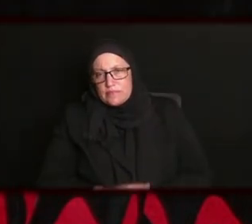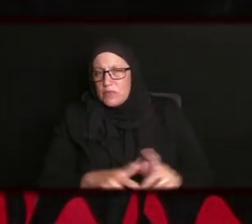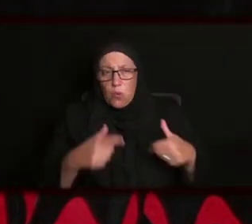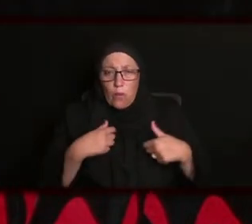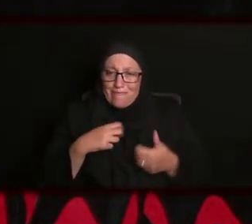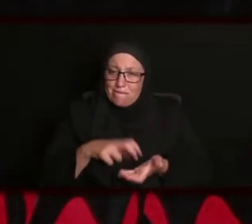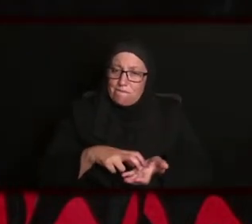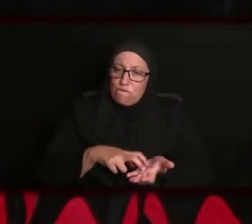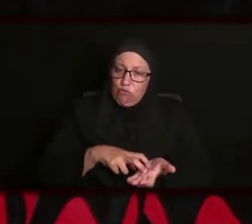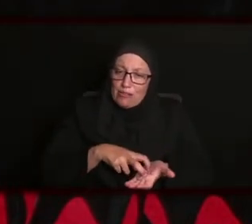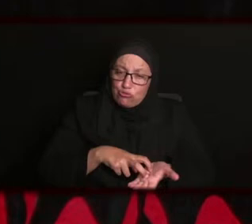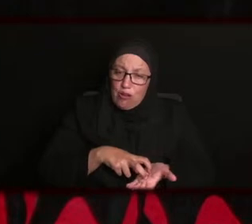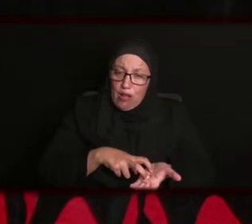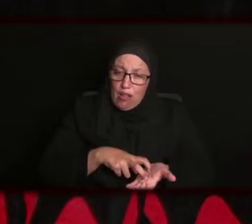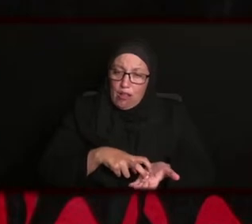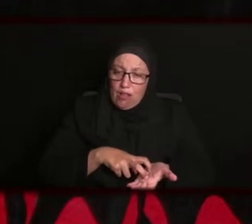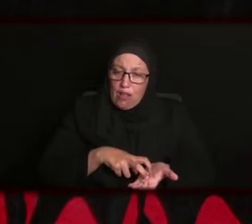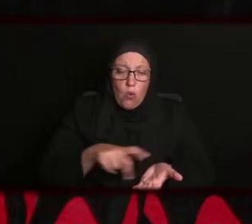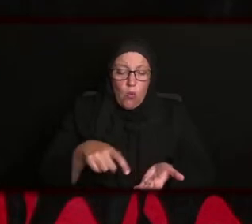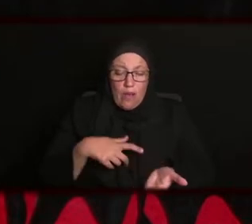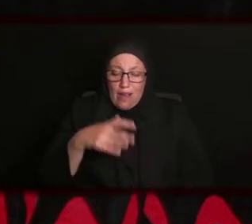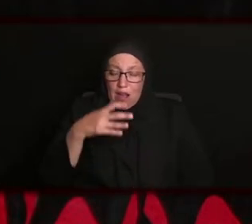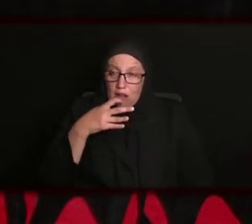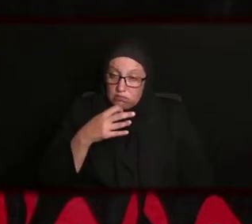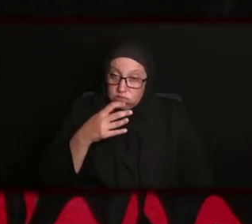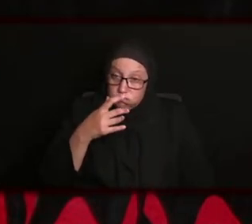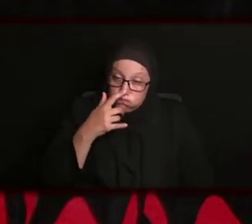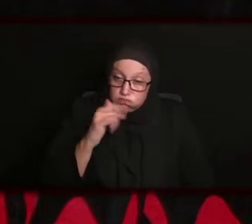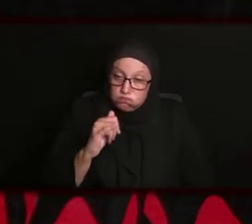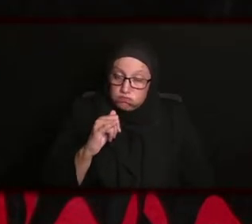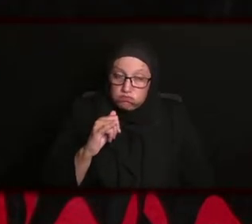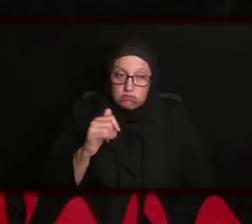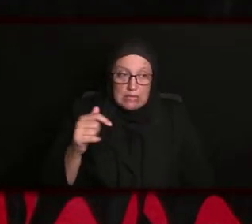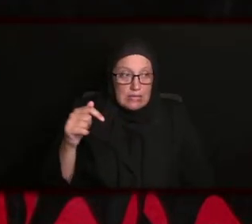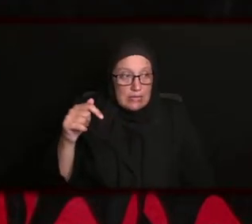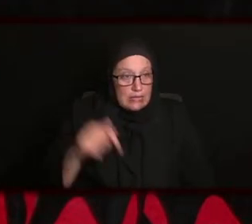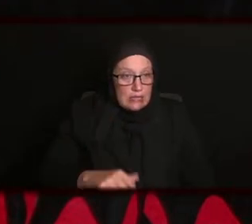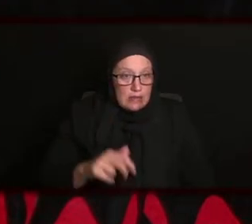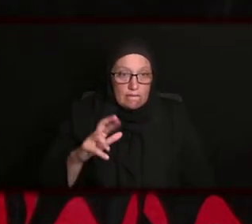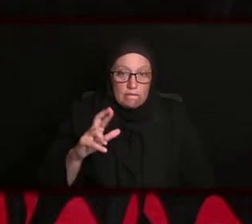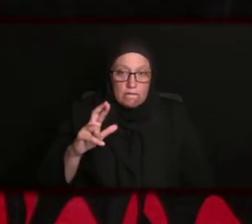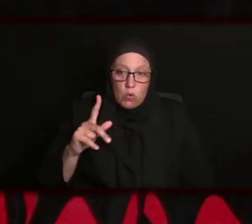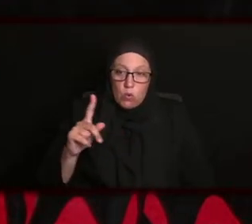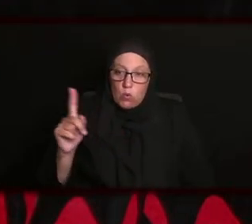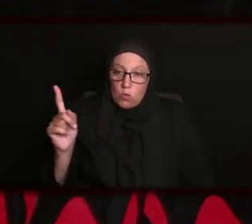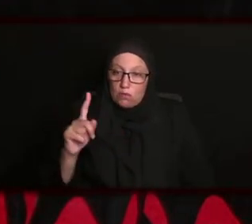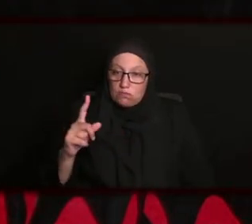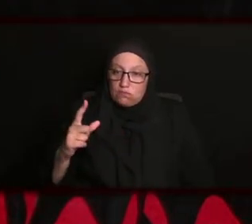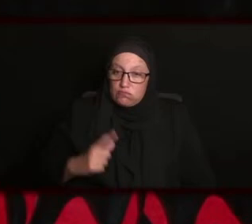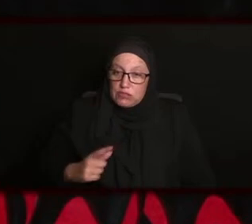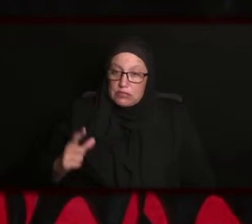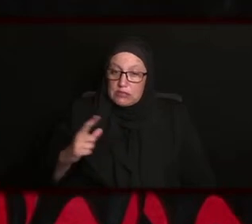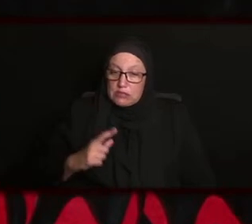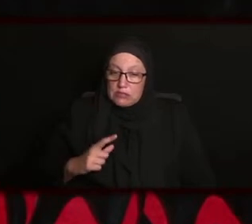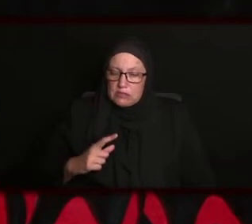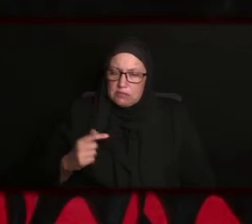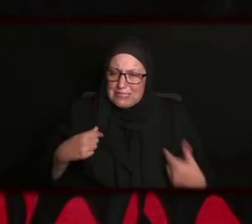to ask in those moments of crisis, really, what is my purpose? Where did I come from?